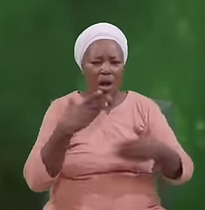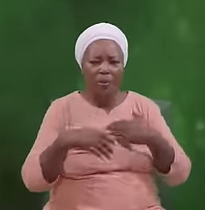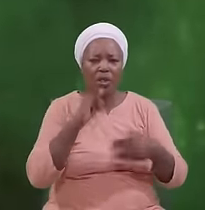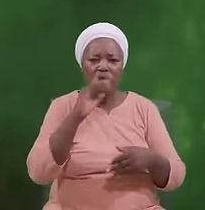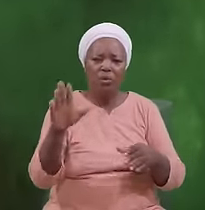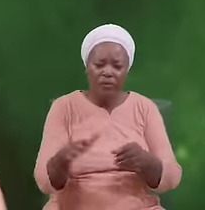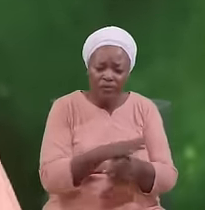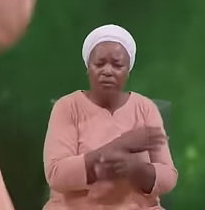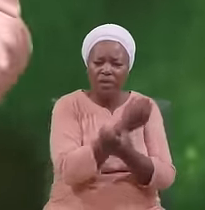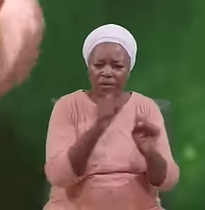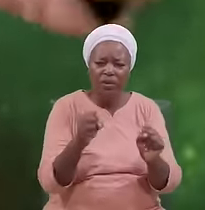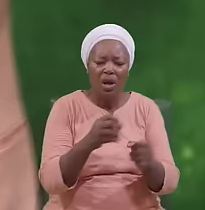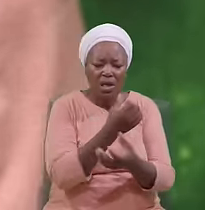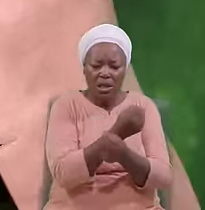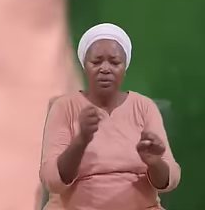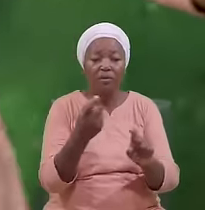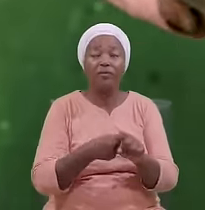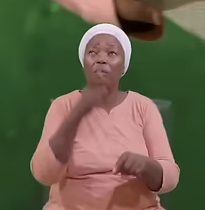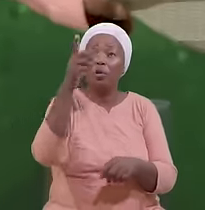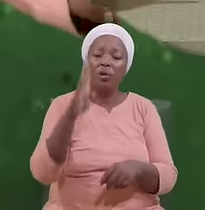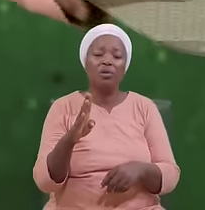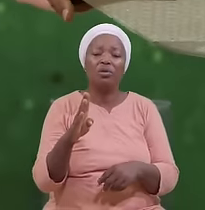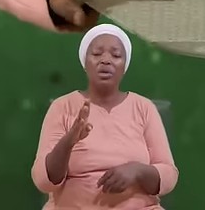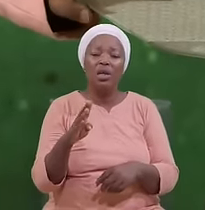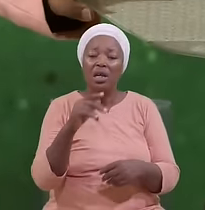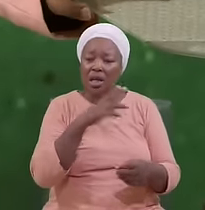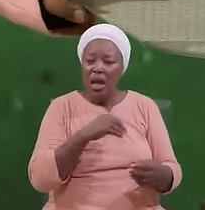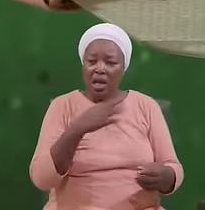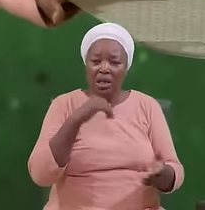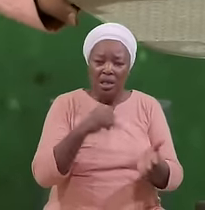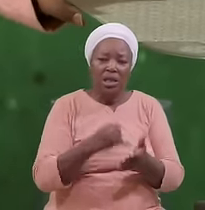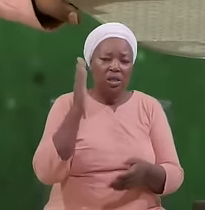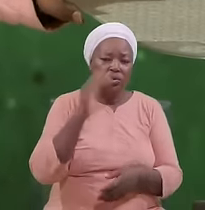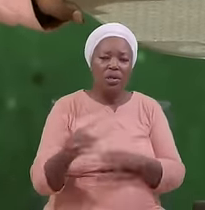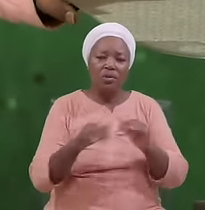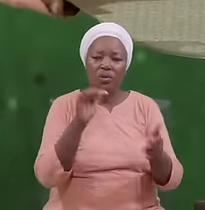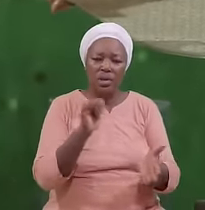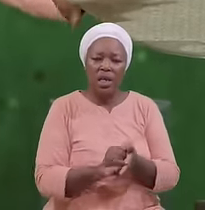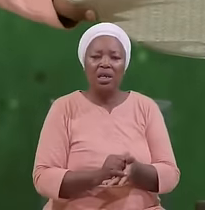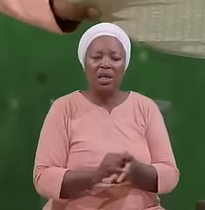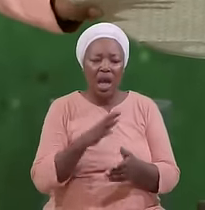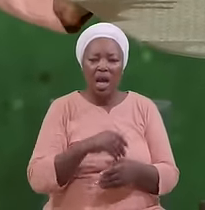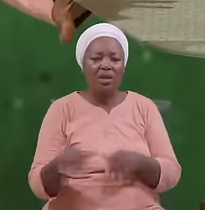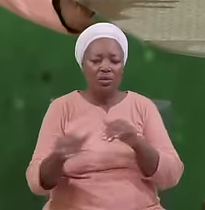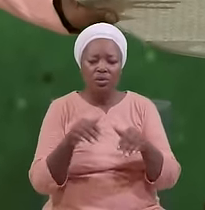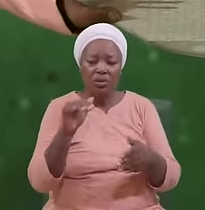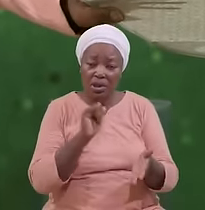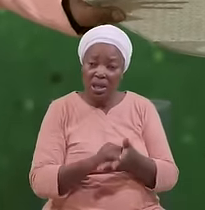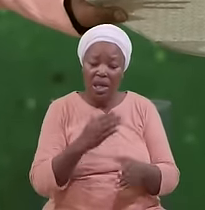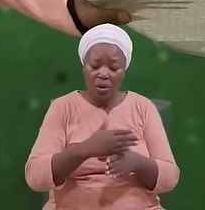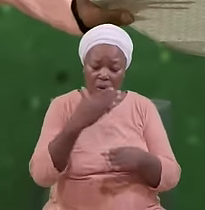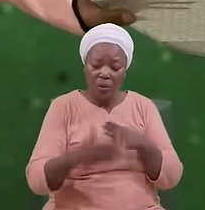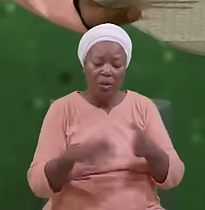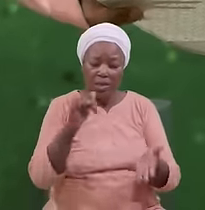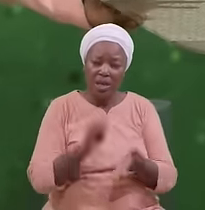curse. That's why the word was saying, it will do that, accomplish that which I